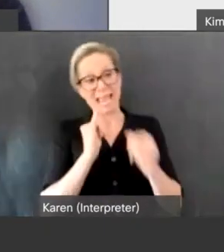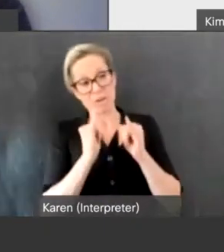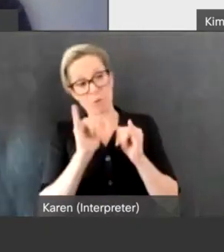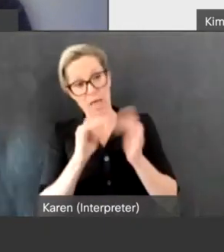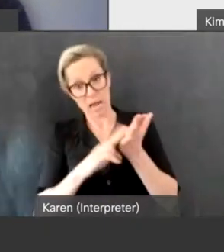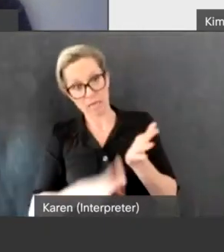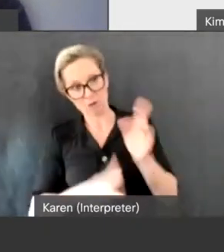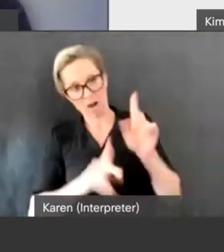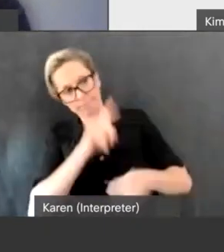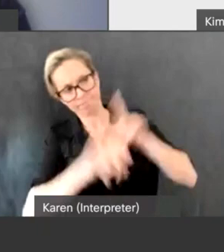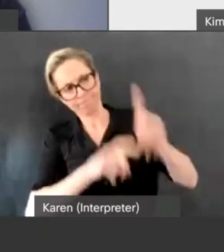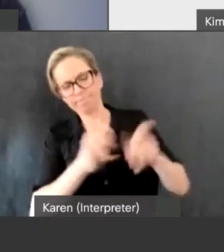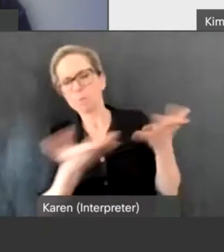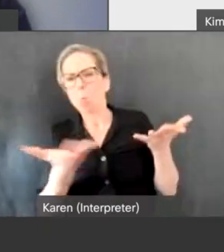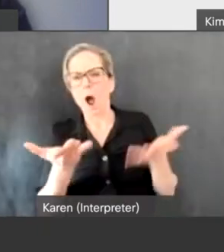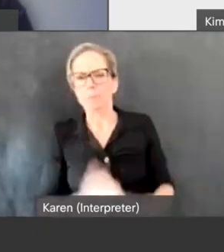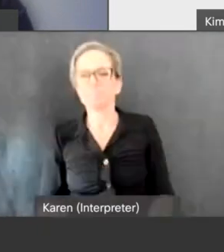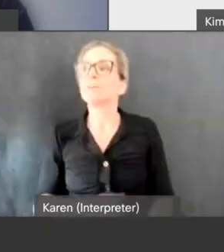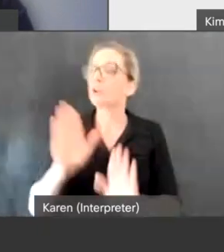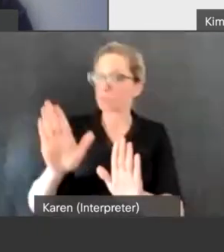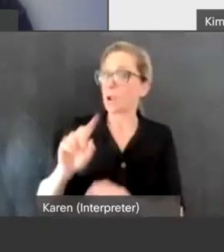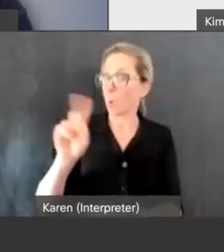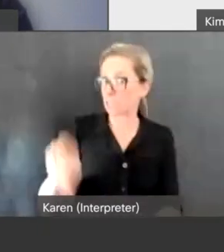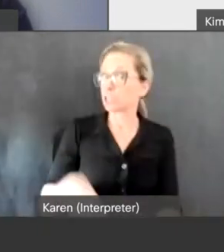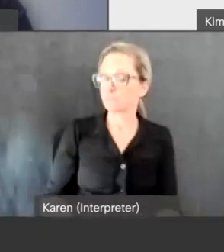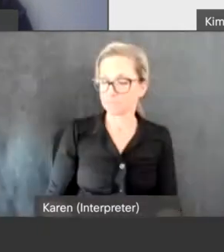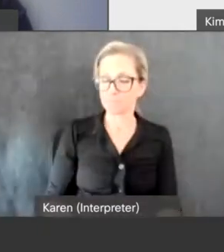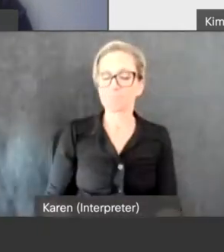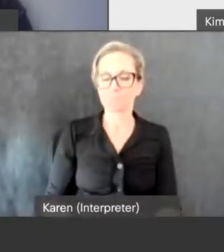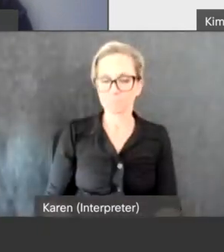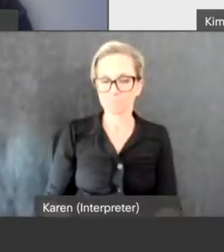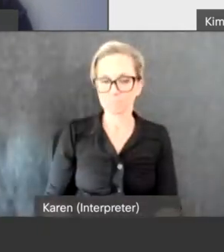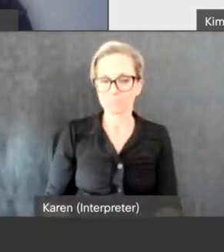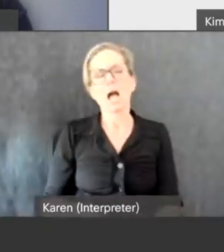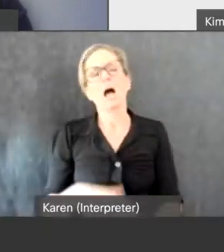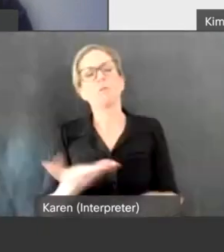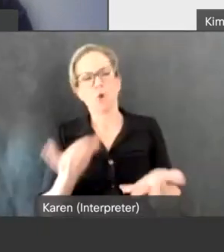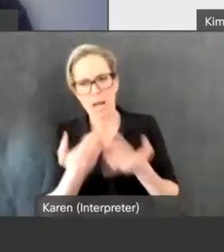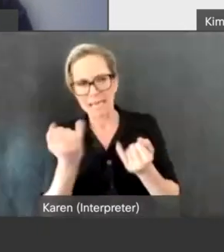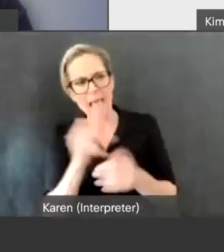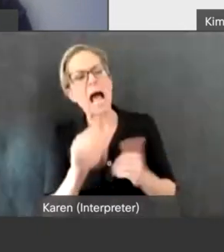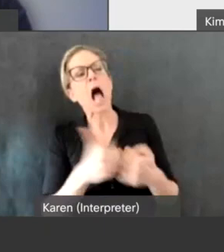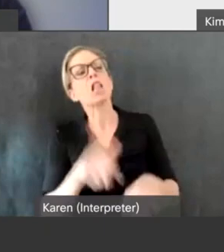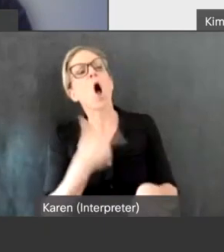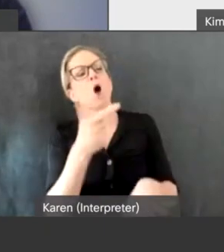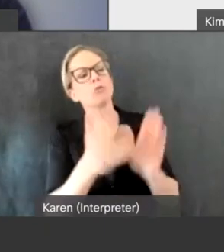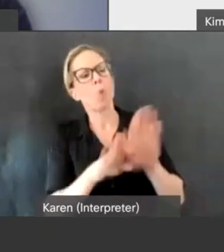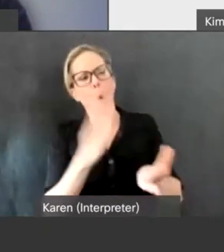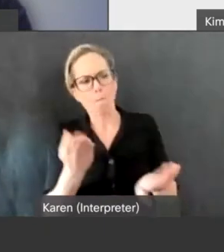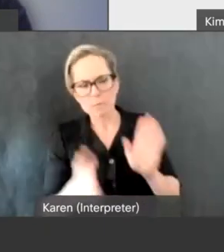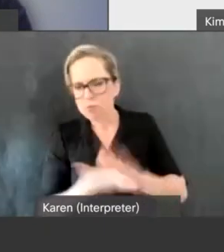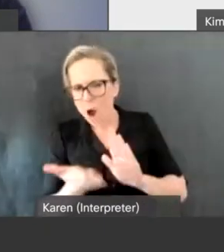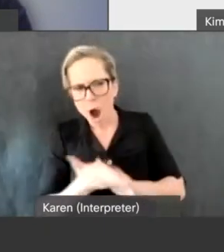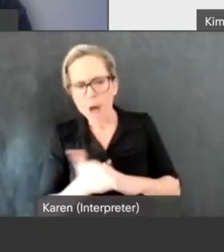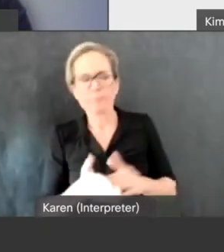a great question. So obviously years in business is good. Asking for the insurance we talked about